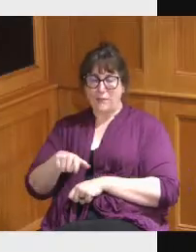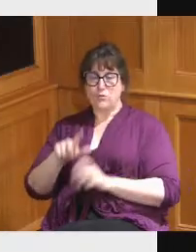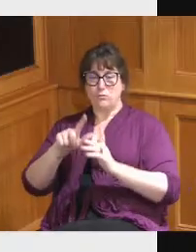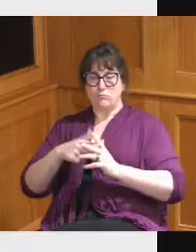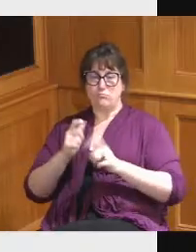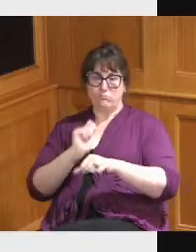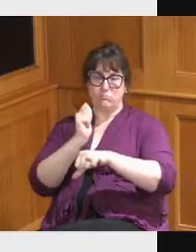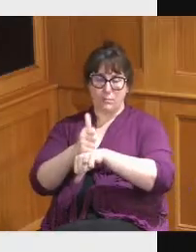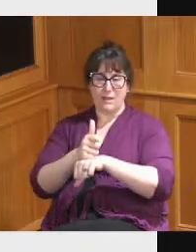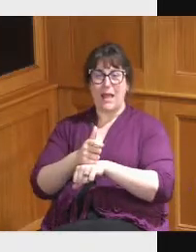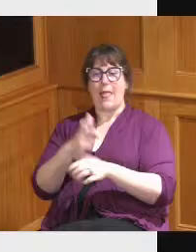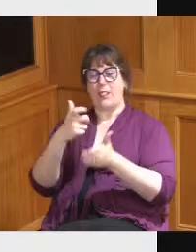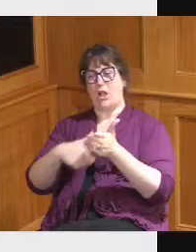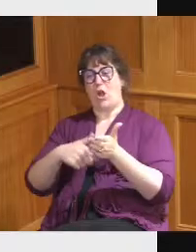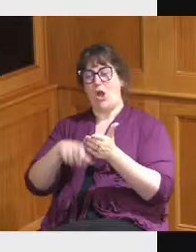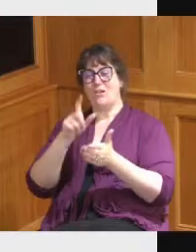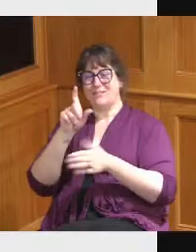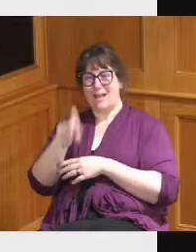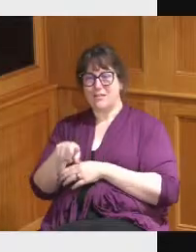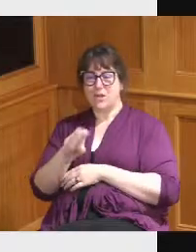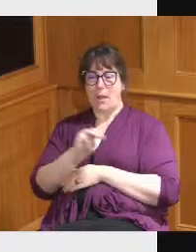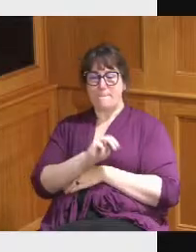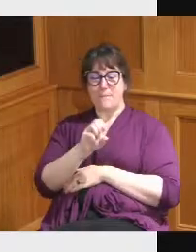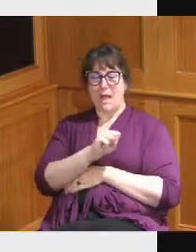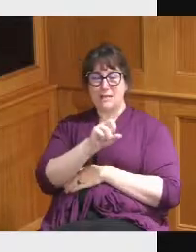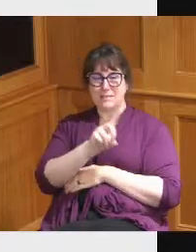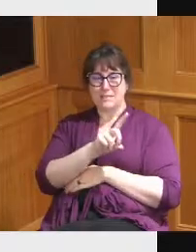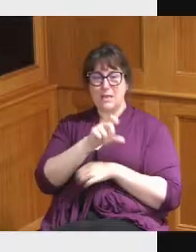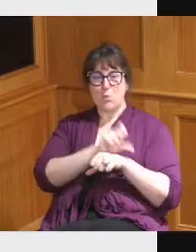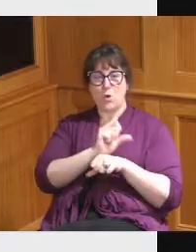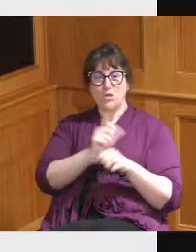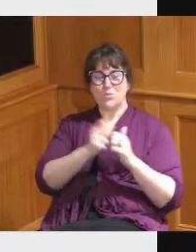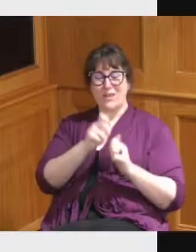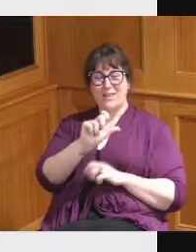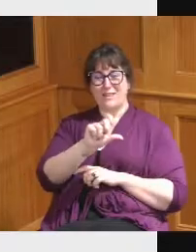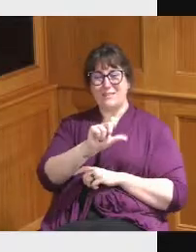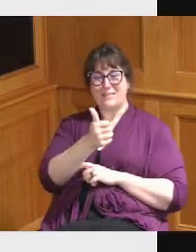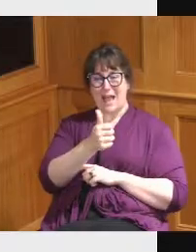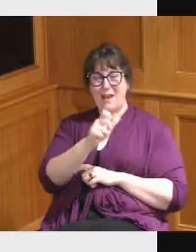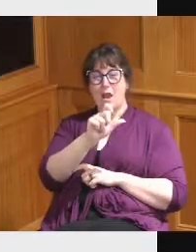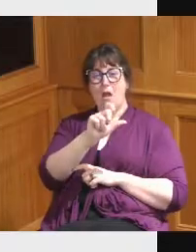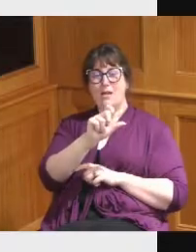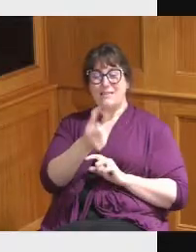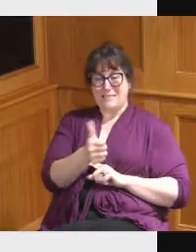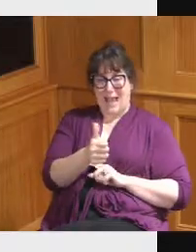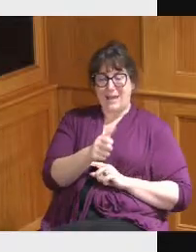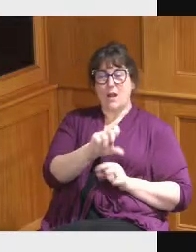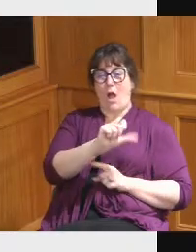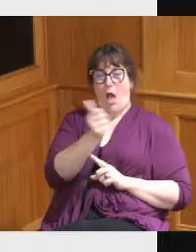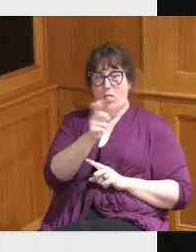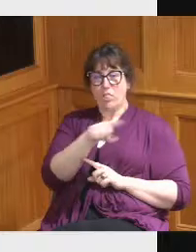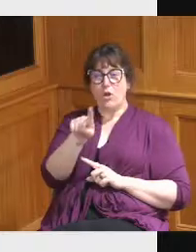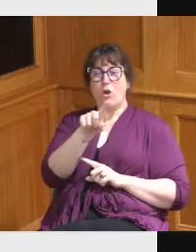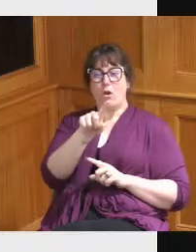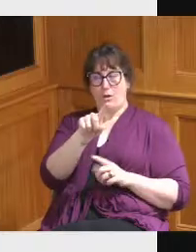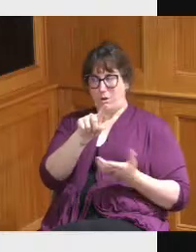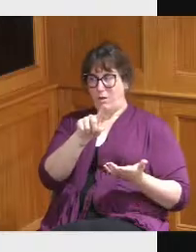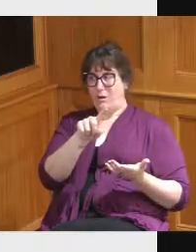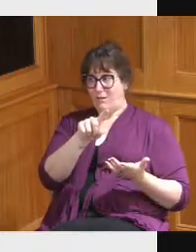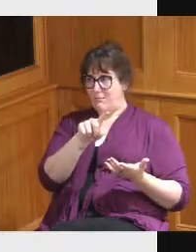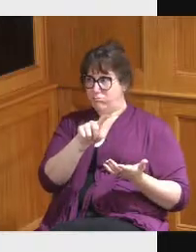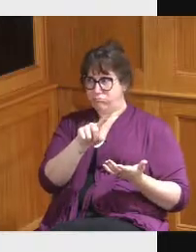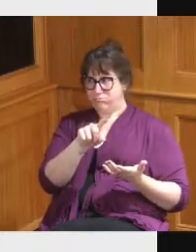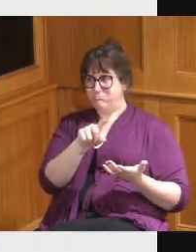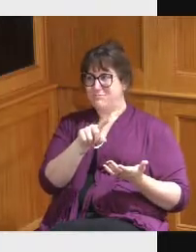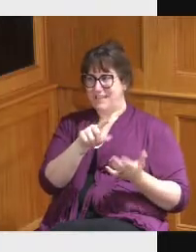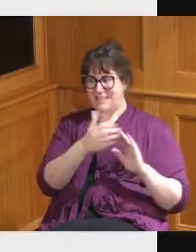and there's cost to that. MSD works with 10 other municipalities to have our bills sent to our customers, the largest